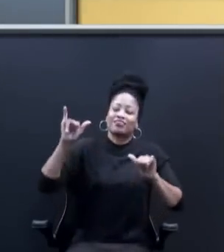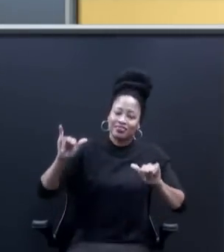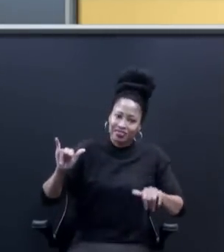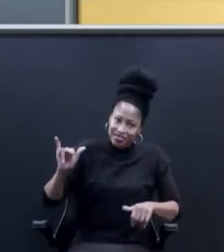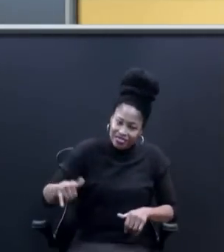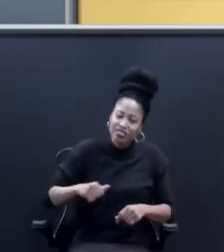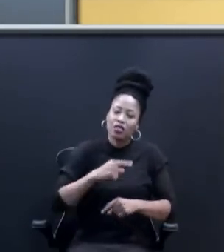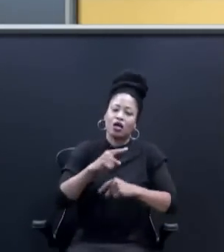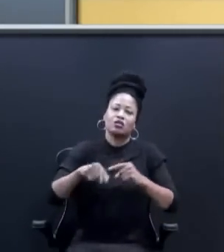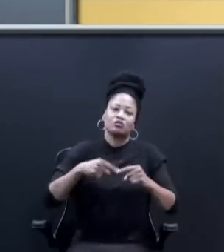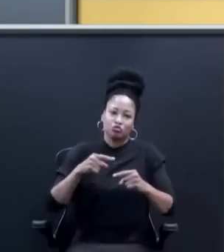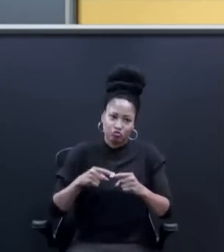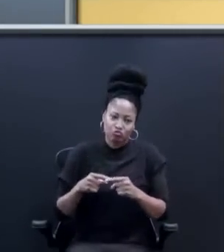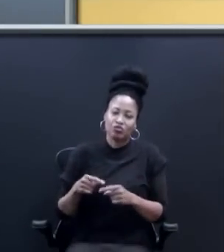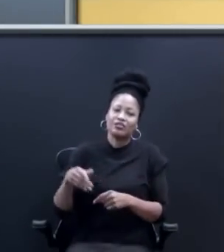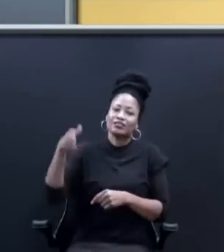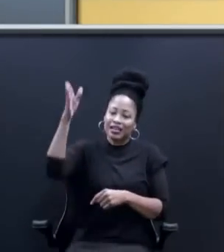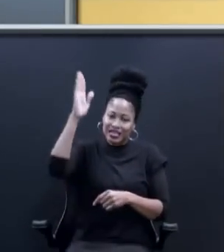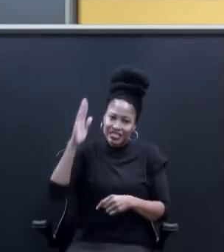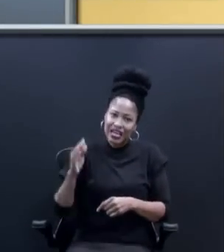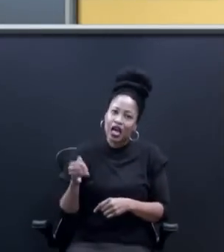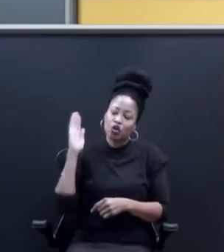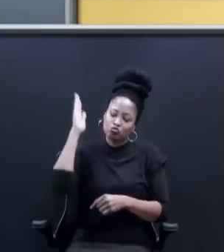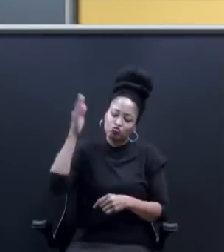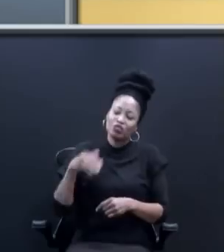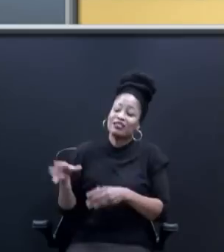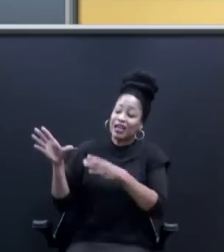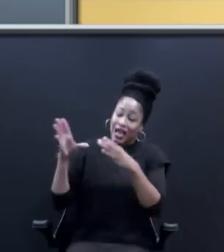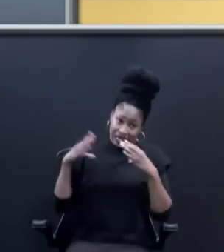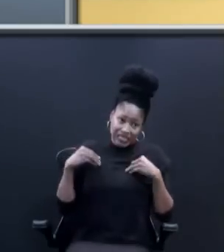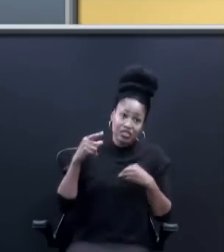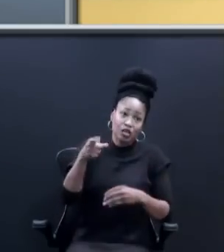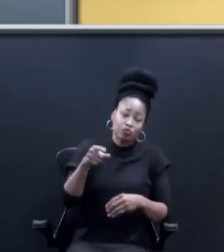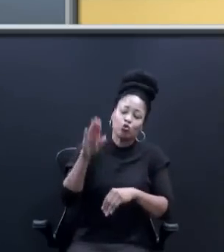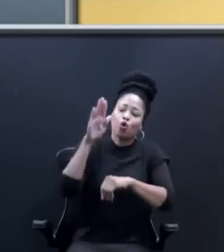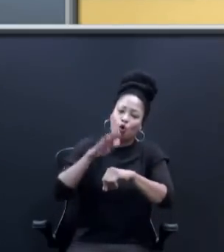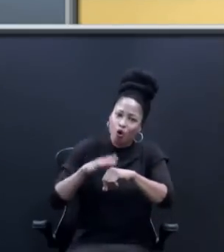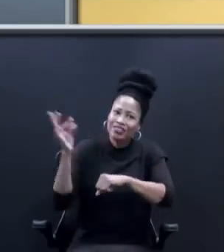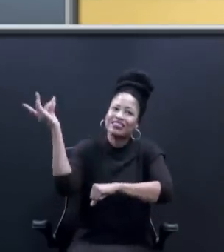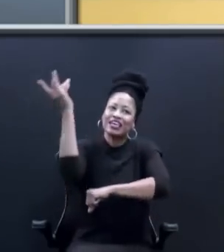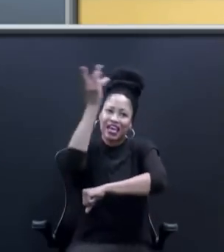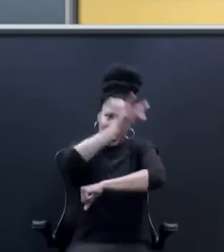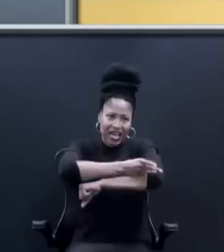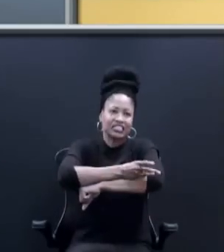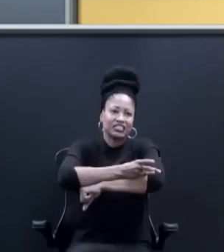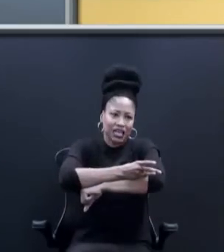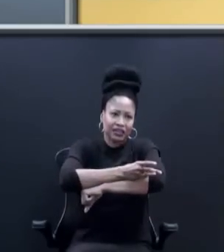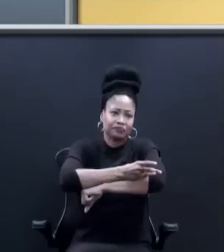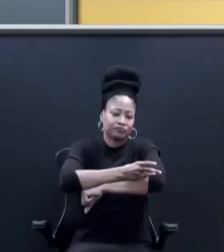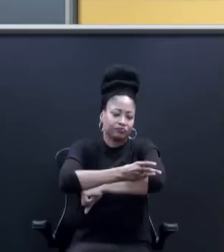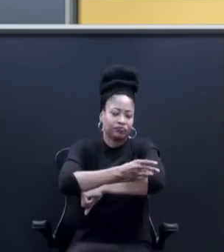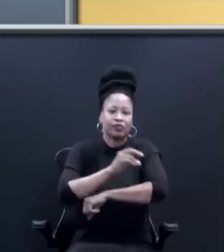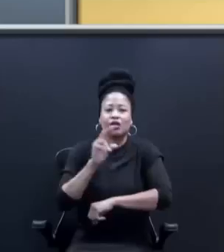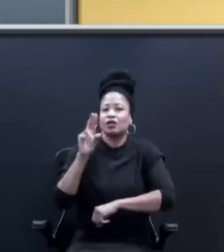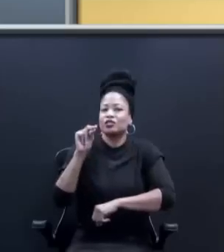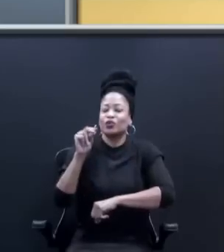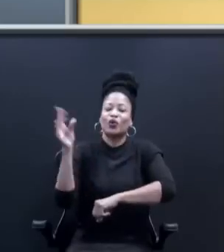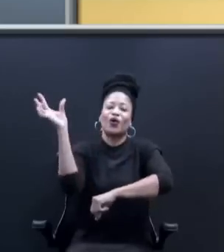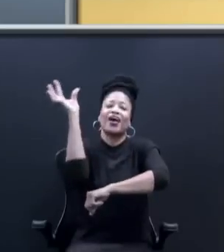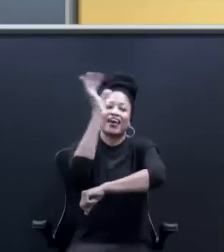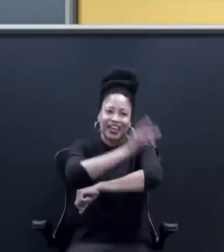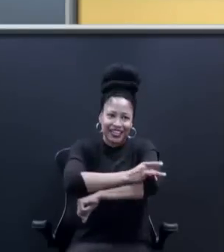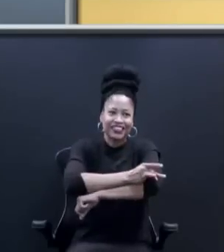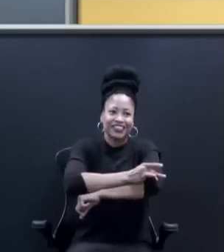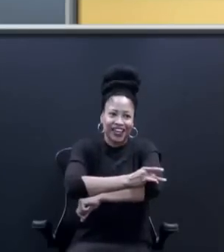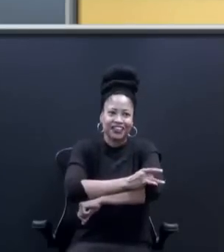On the eighth day and forward, sisters and brothers. So this Leviticus, the 23rd chapter, is telling you